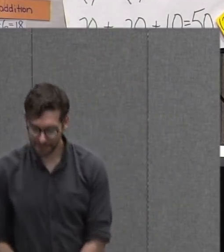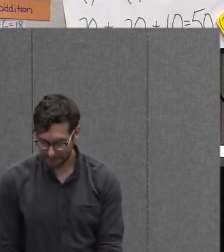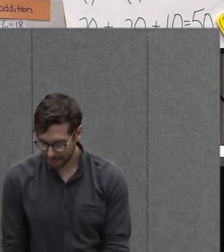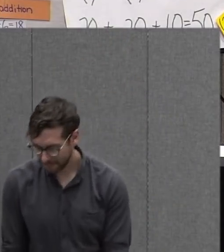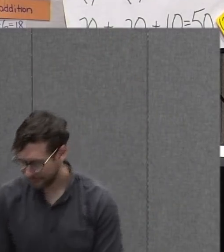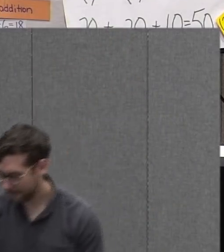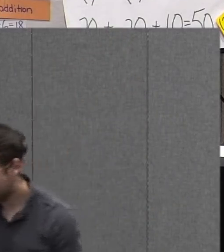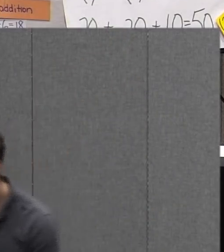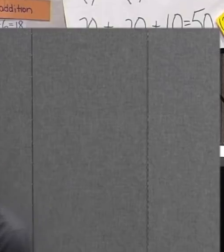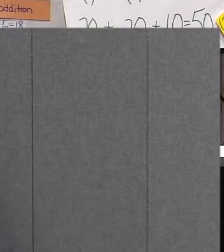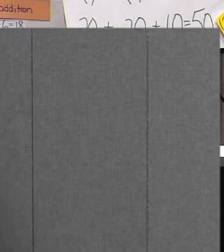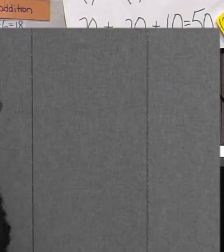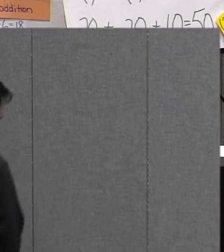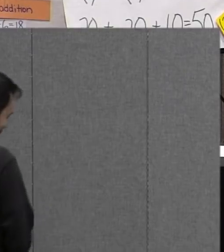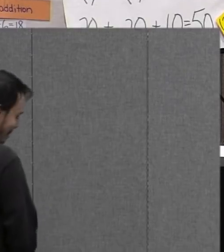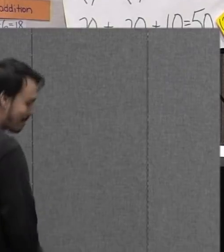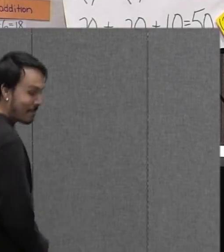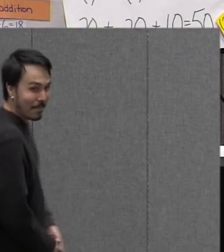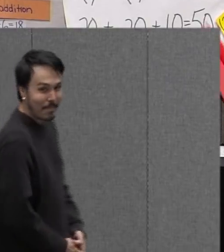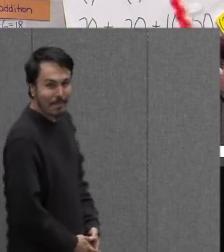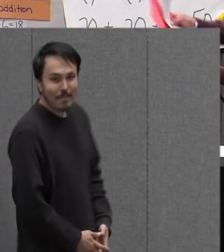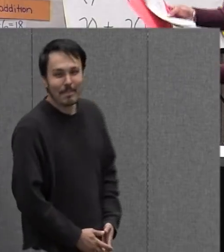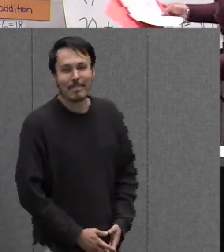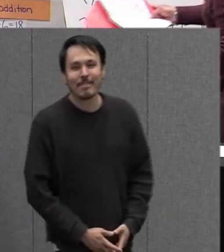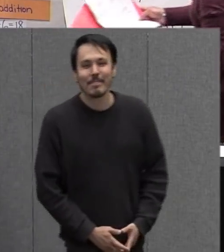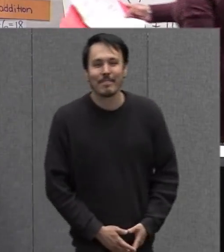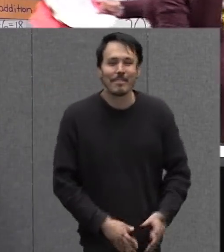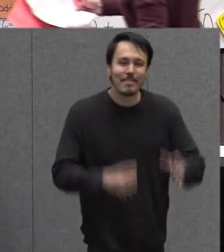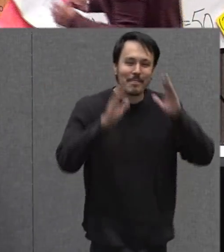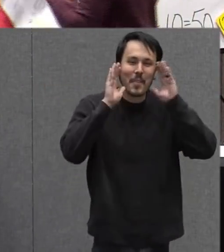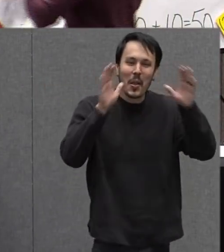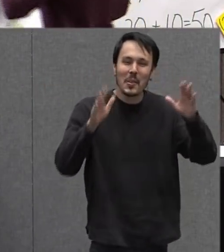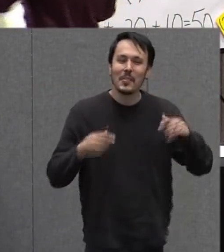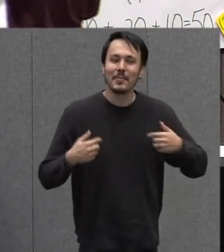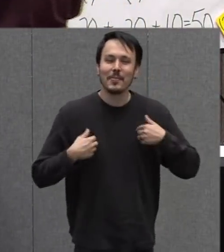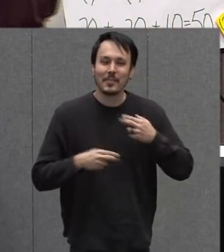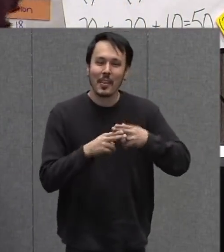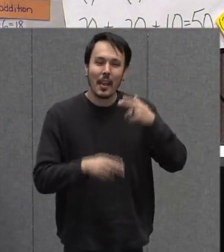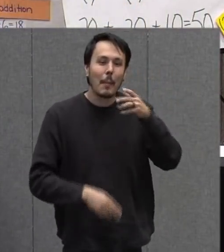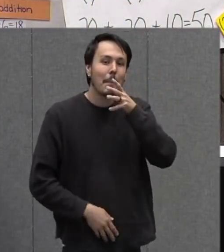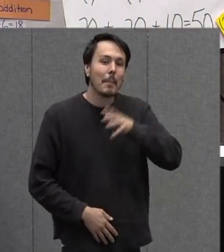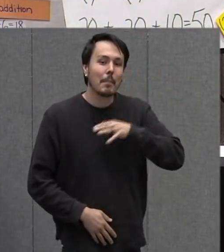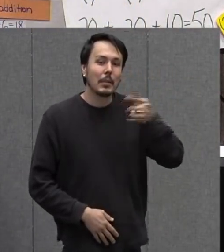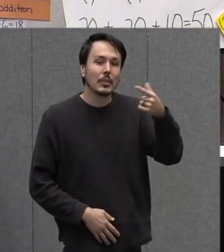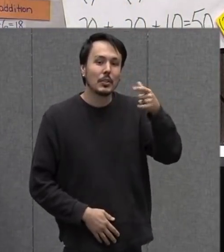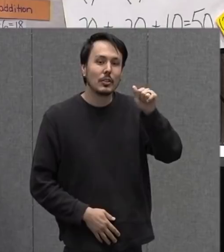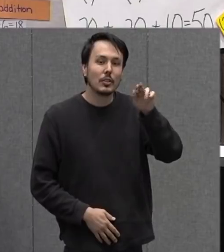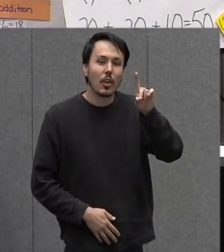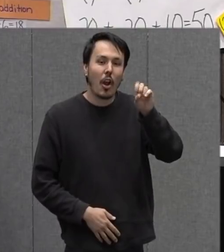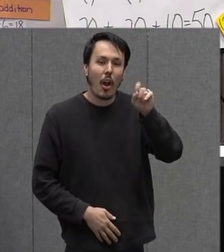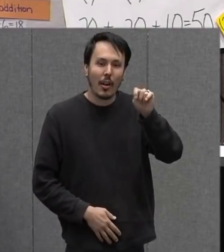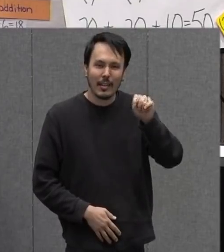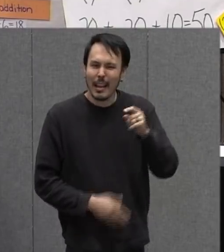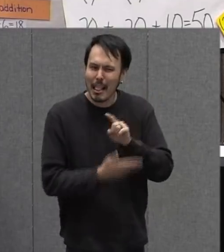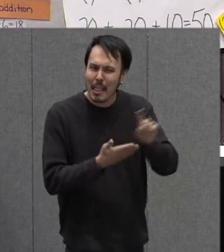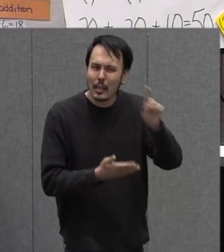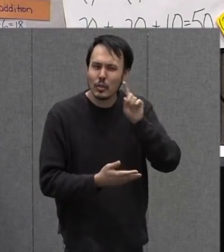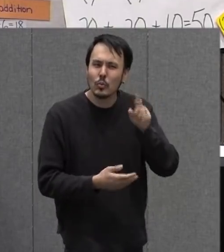Gaudette. Last time we were together, I'd say probably a week or so, we had started on a